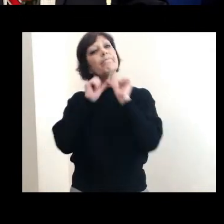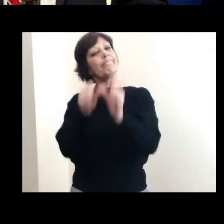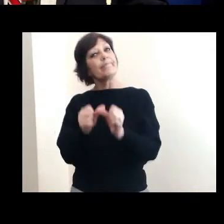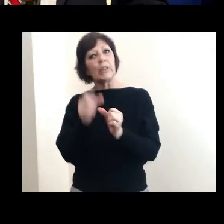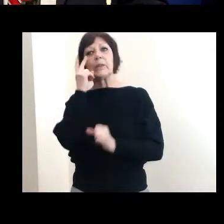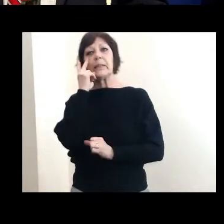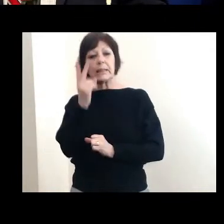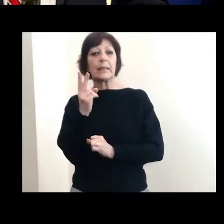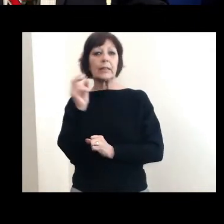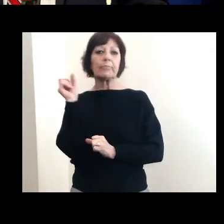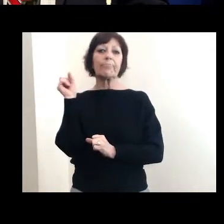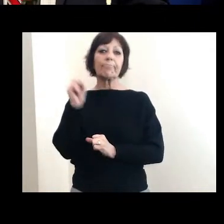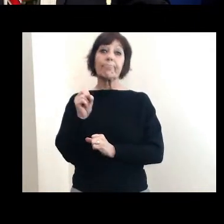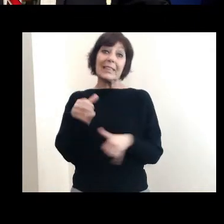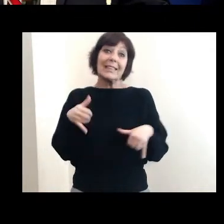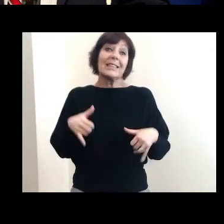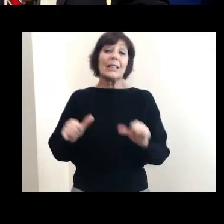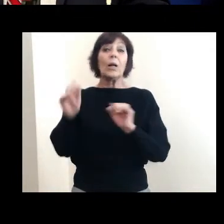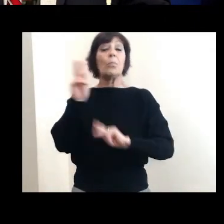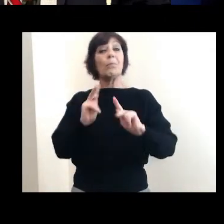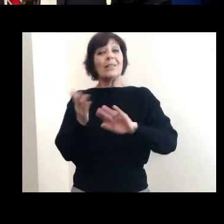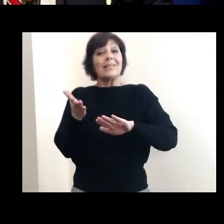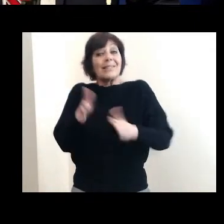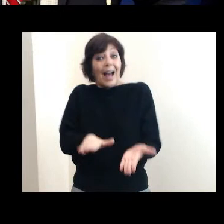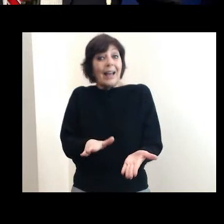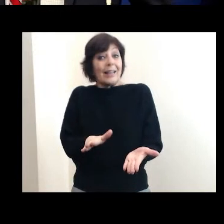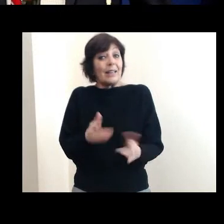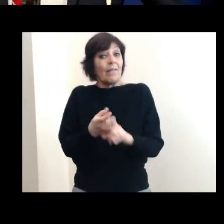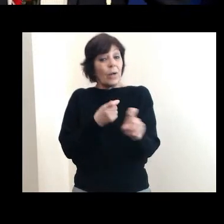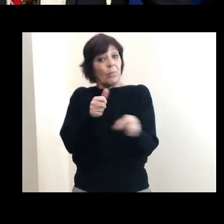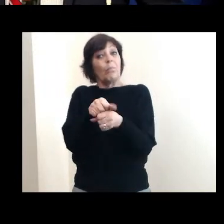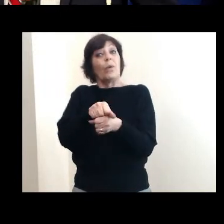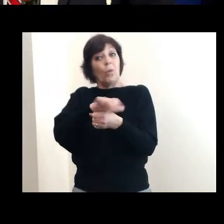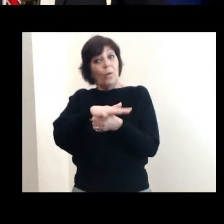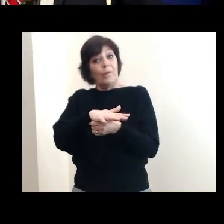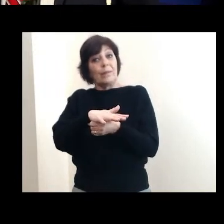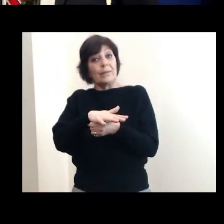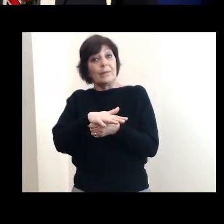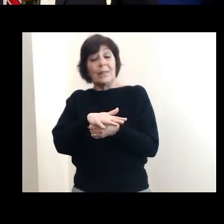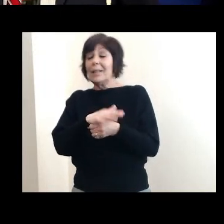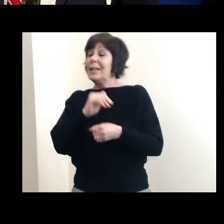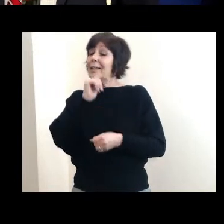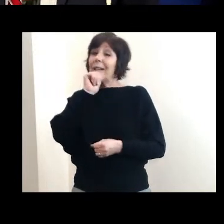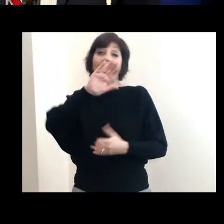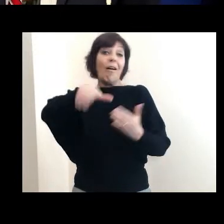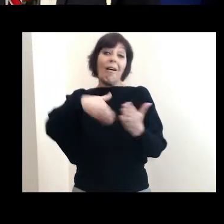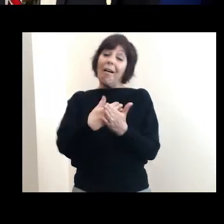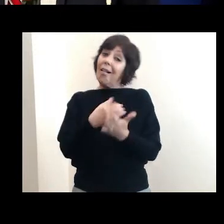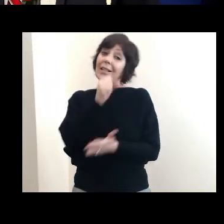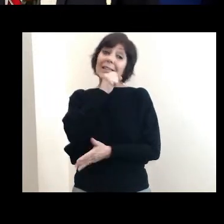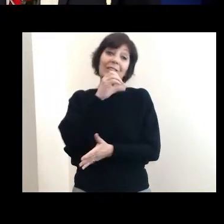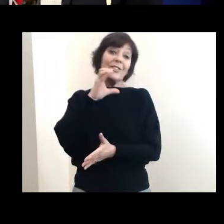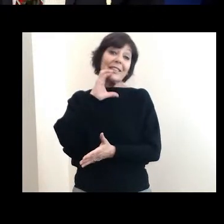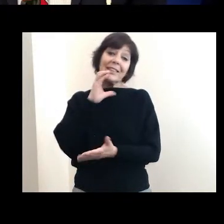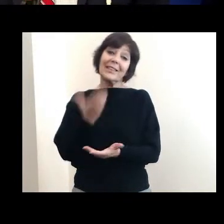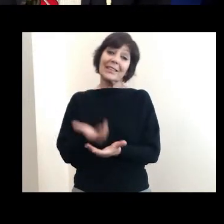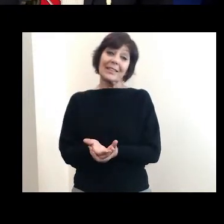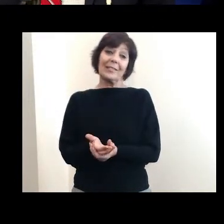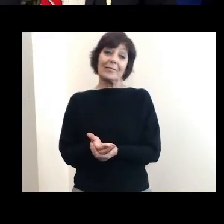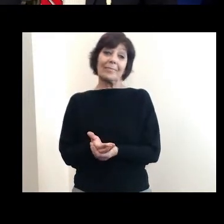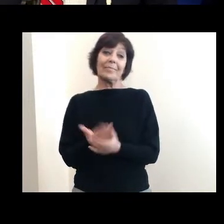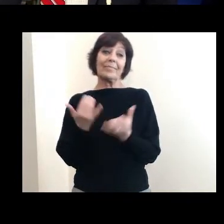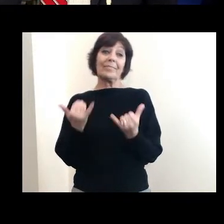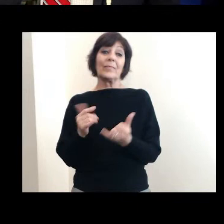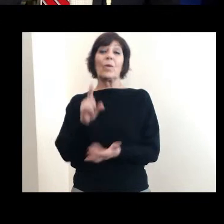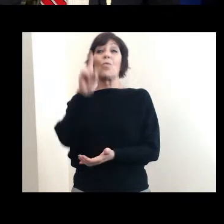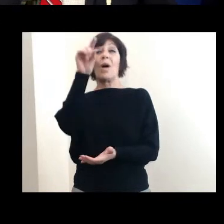that there are still people dying in Erie County from COVID-19, and they're not all seniors. There's now been